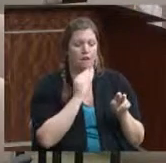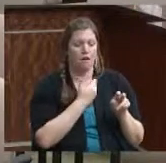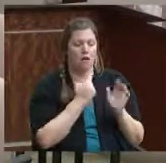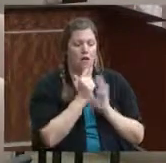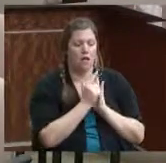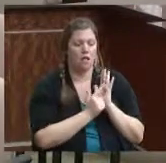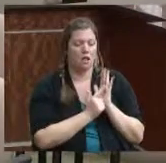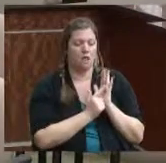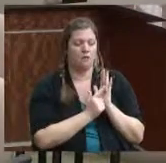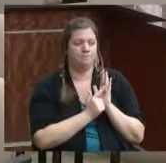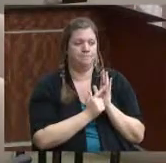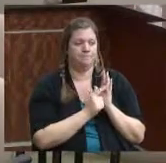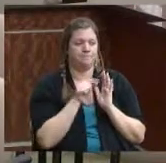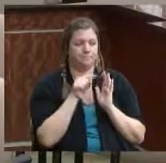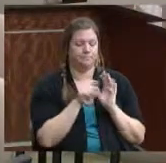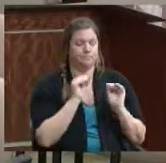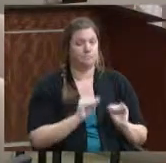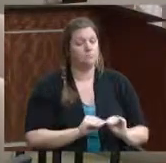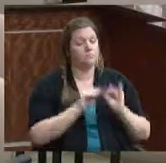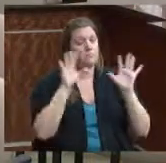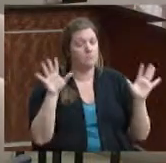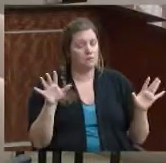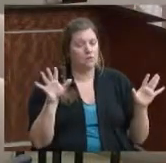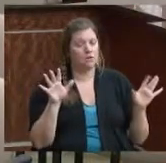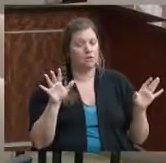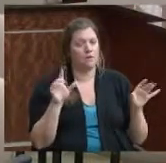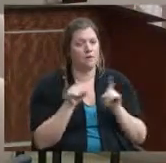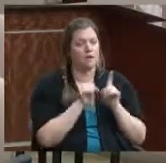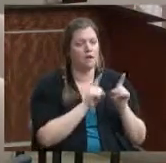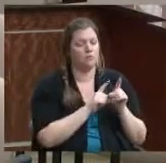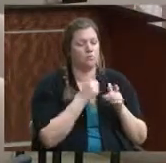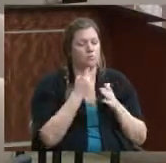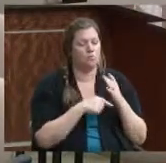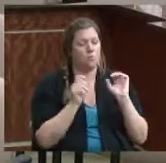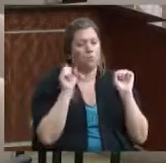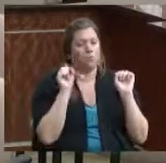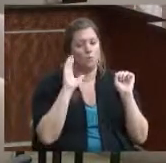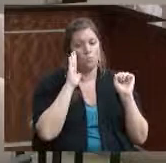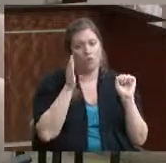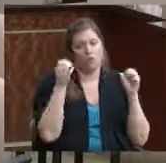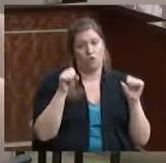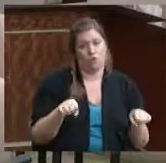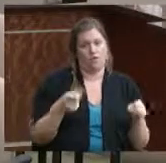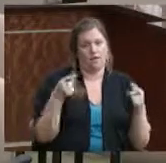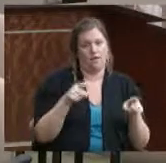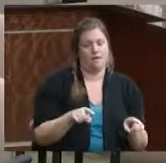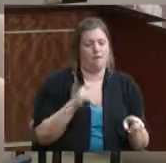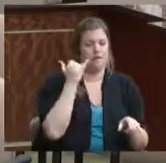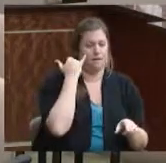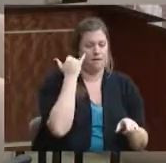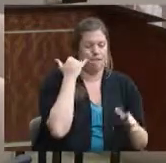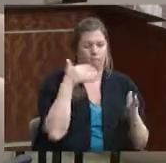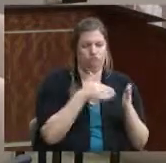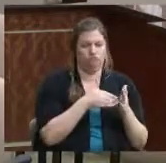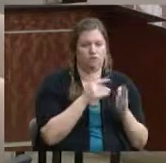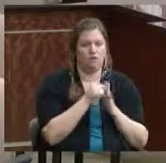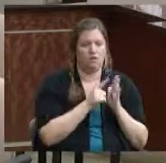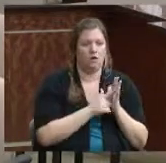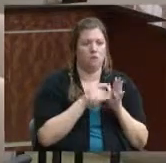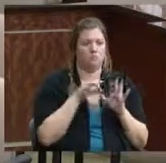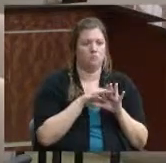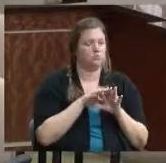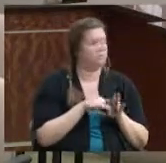law, they're absolutely clear as to what will or could happen to them should they violate any of our election